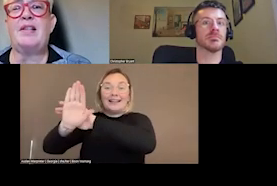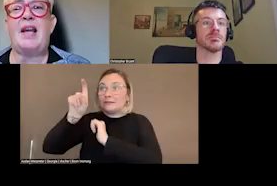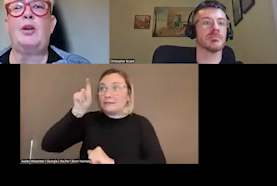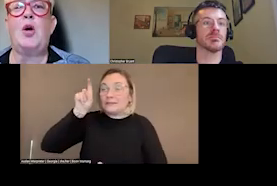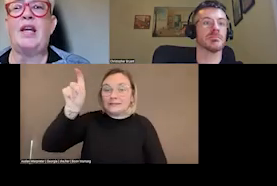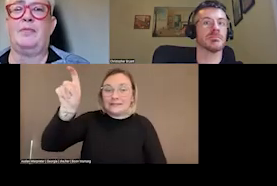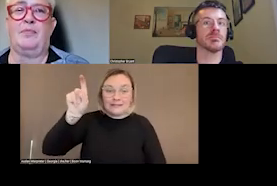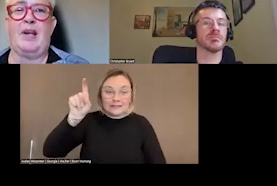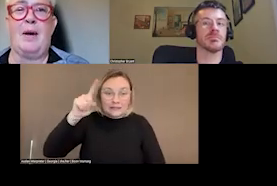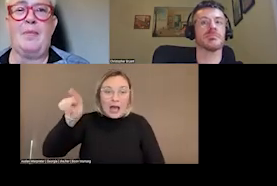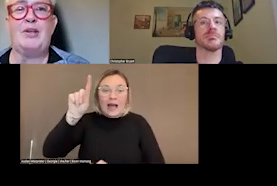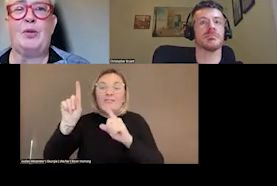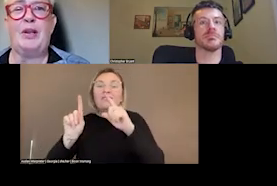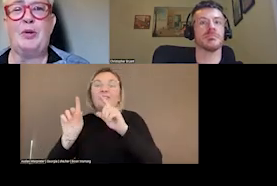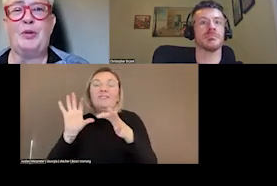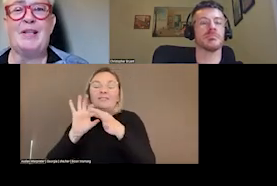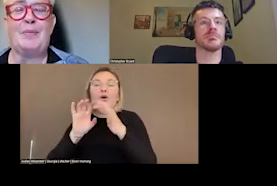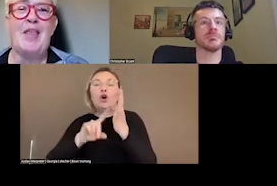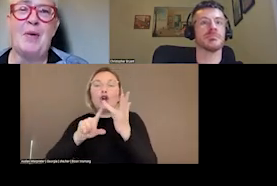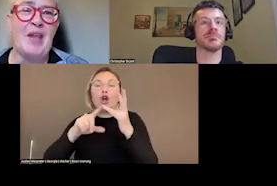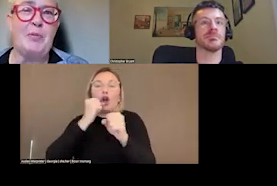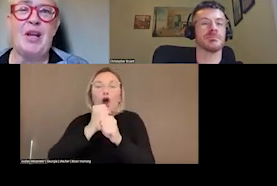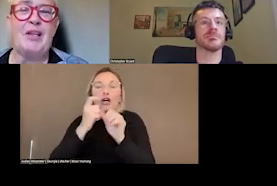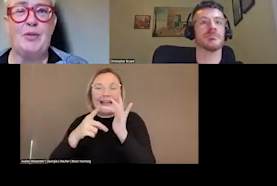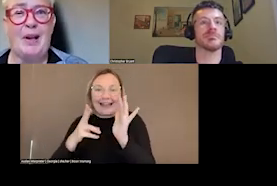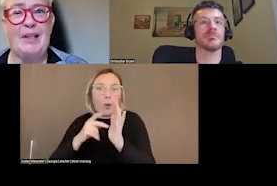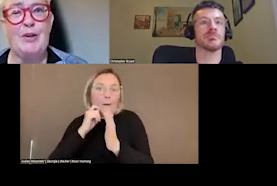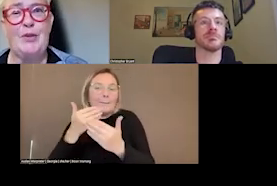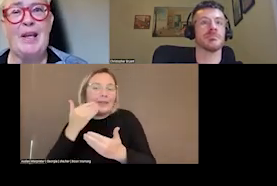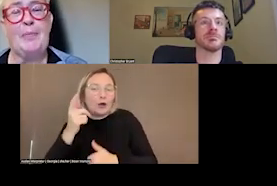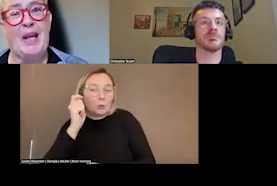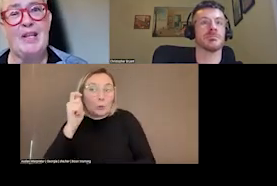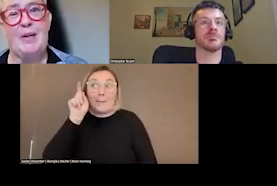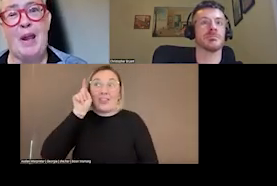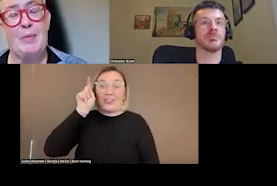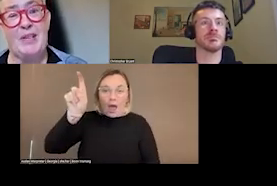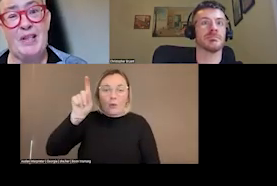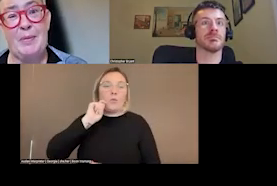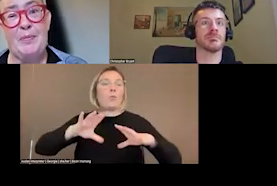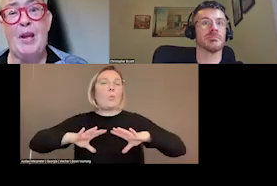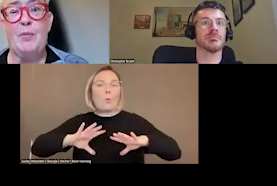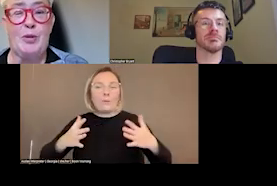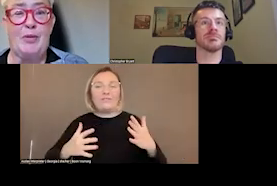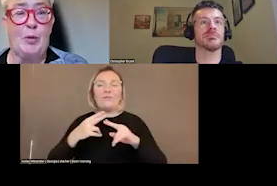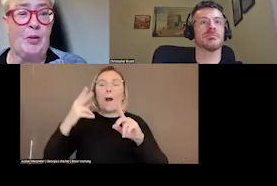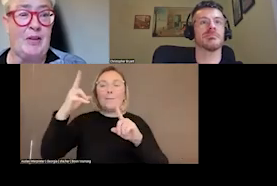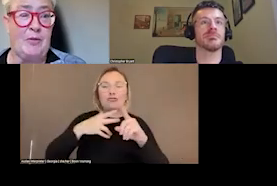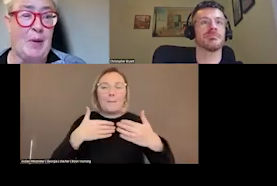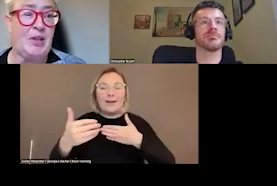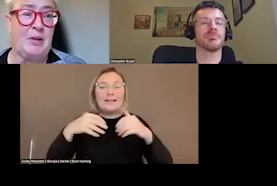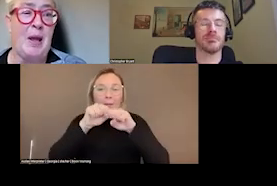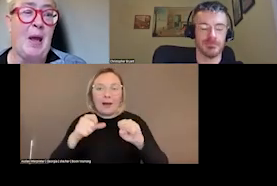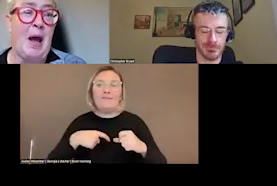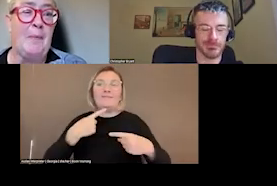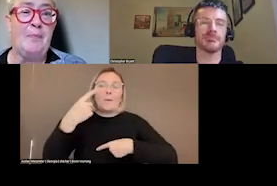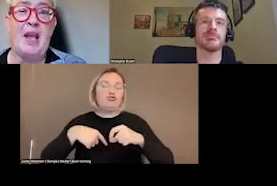thing saying login. And shortly we'll explain that, but that will take you directly to the application management system, which will give you all of the